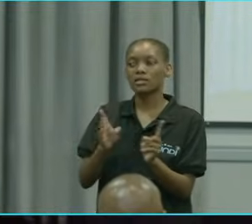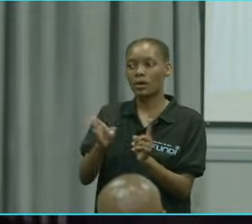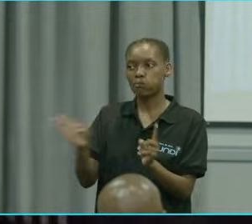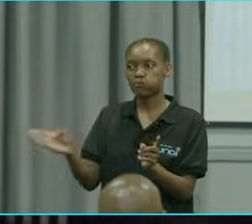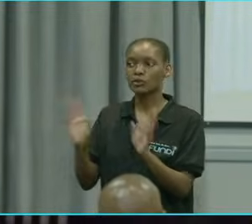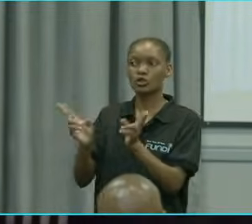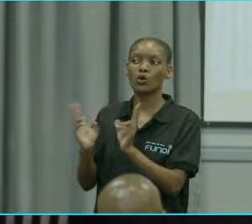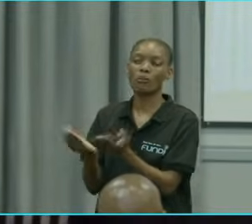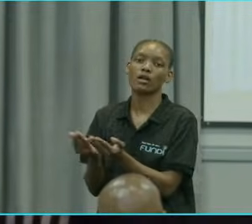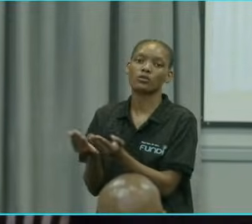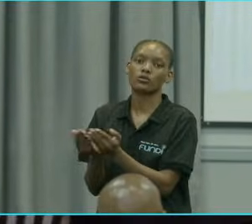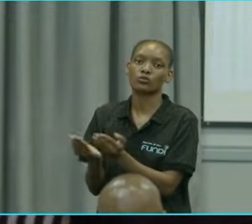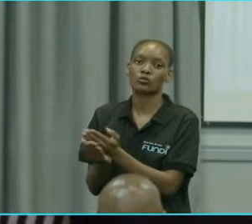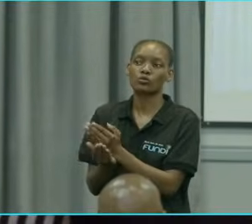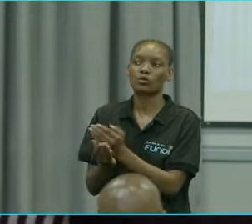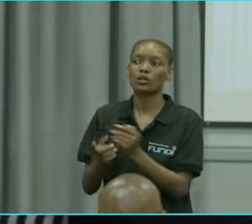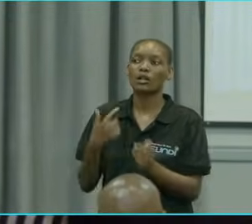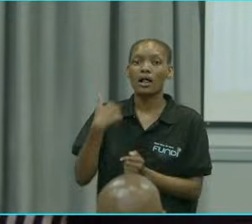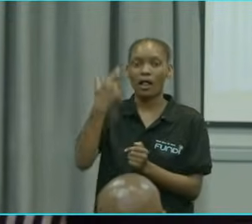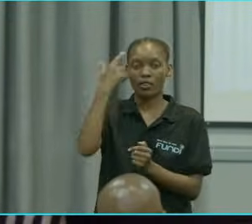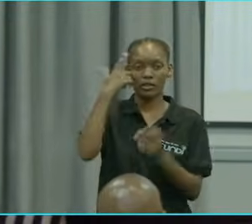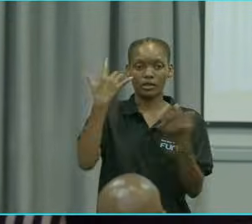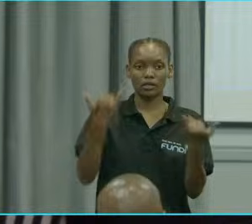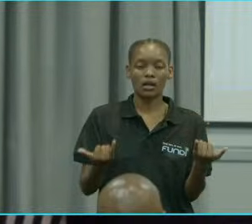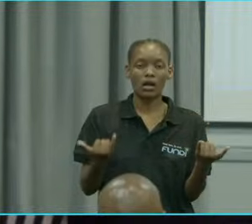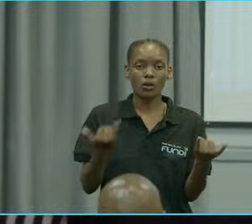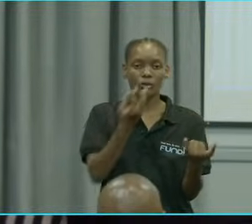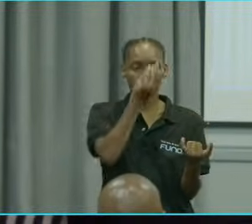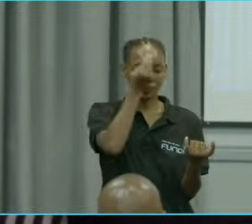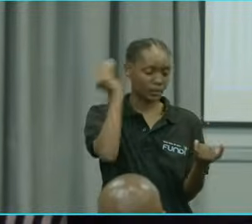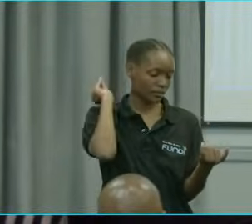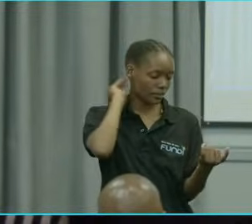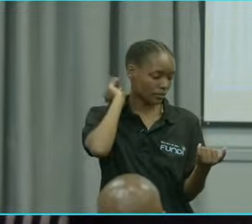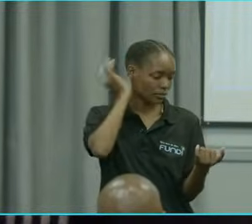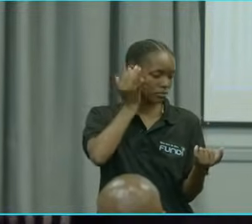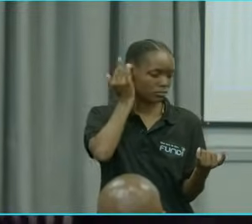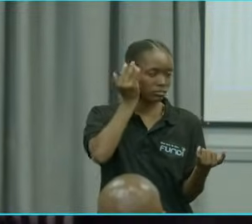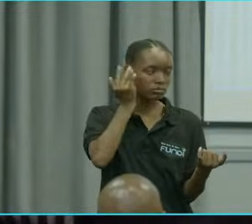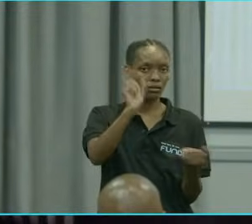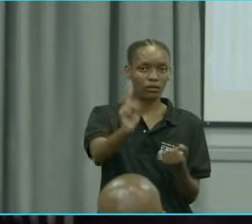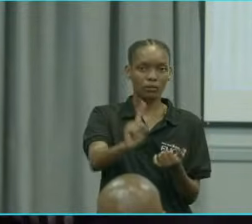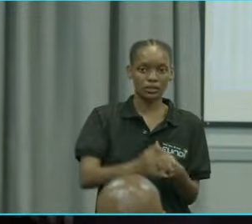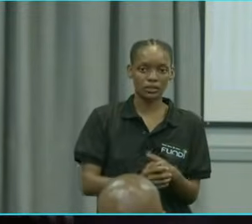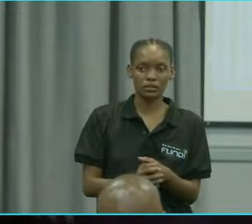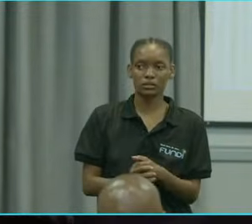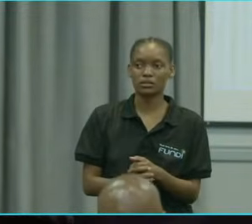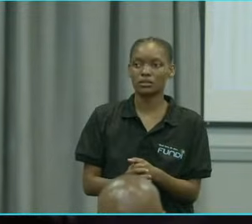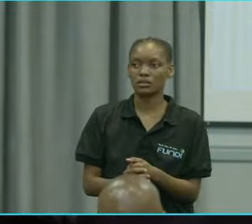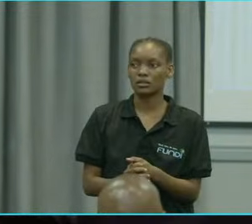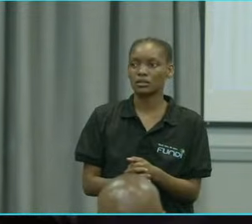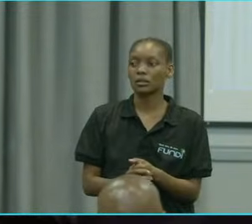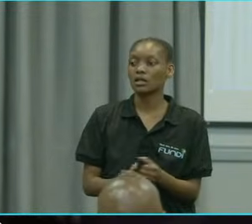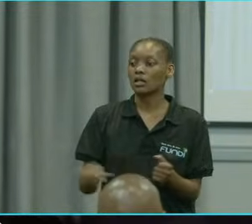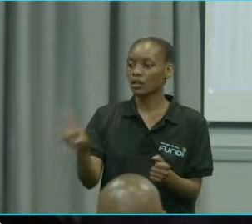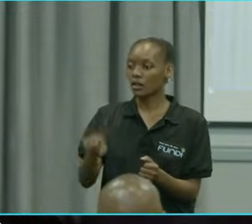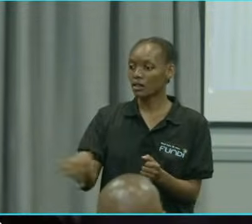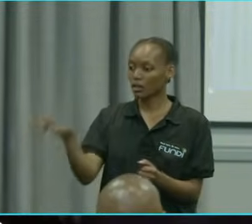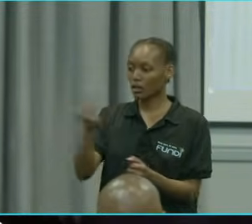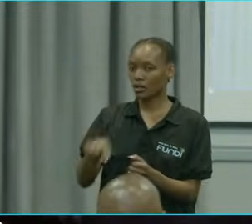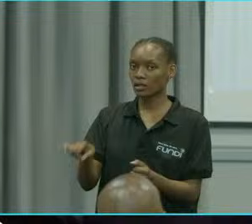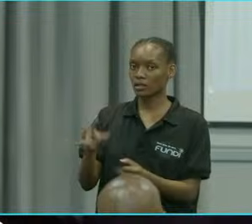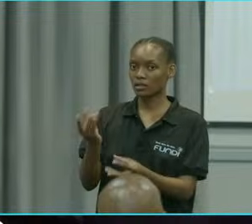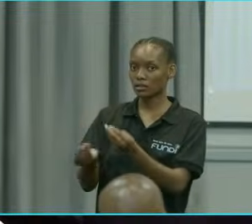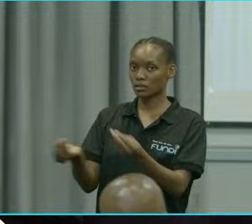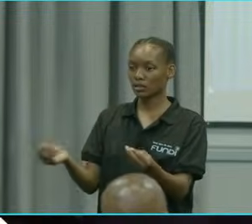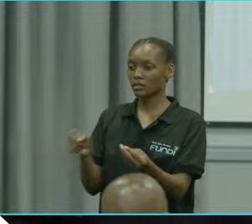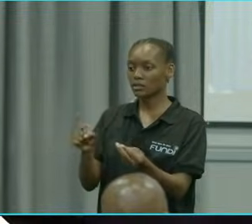the issue that we need to take into consideration then is that how do you then resource for those